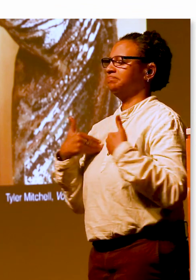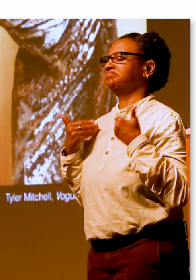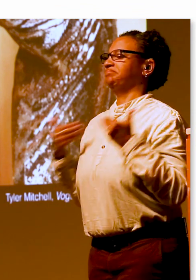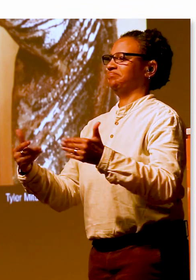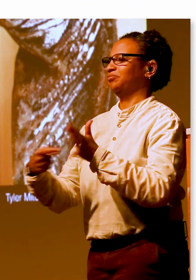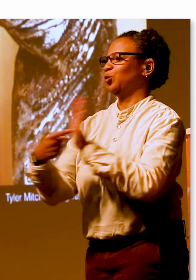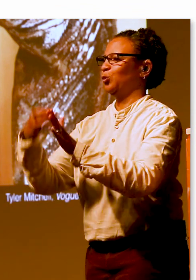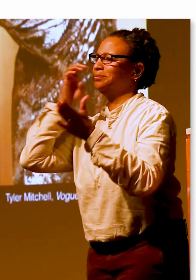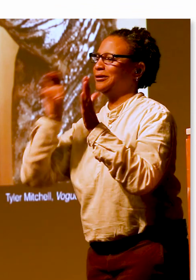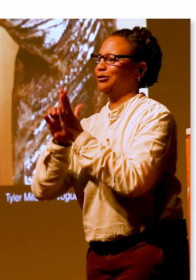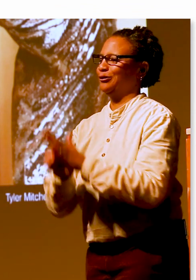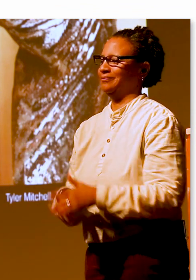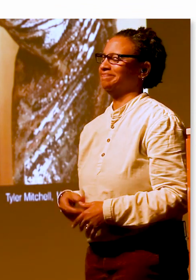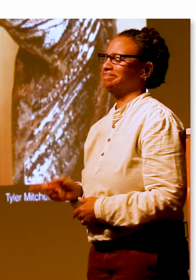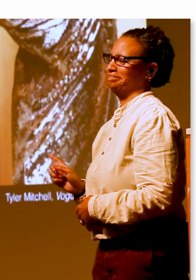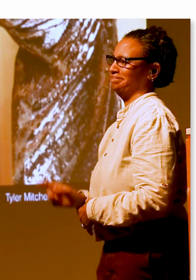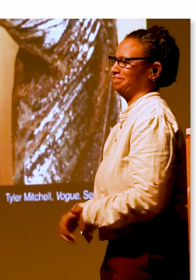one, which I love.